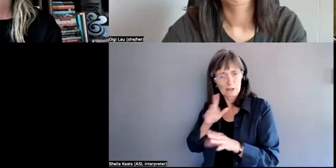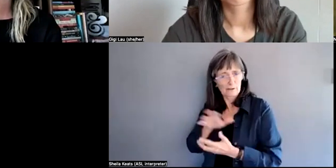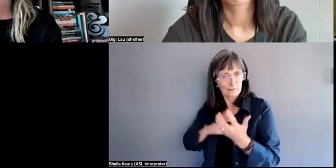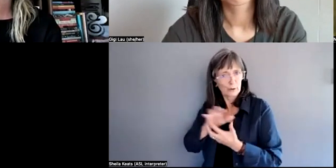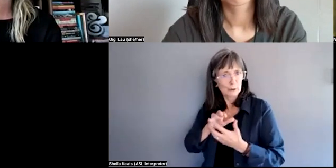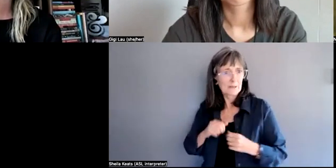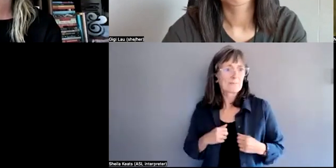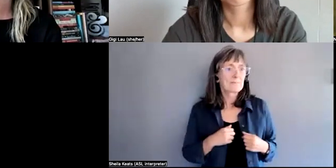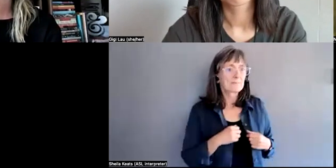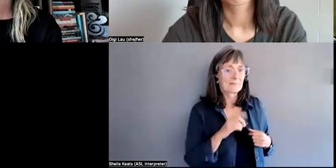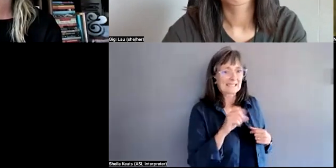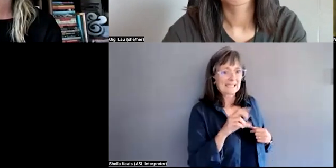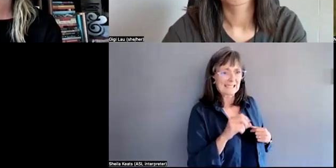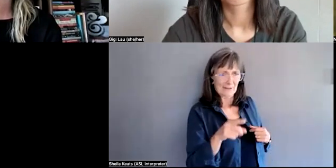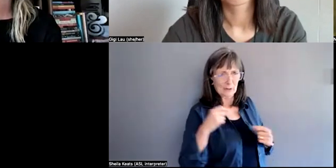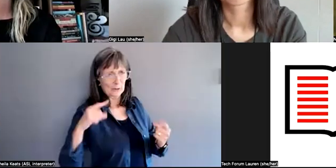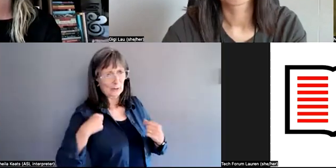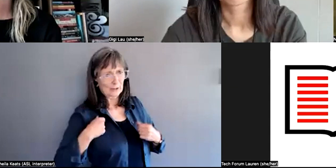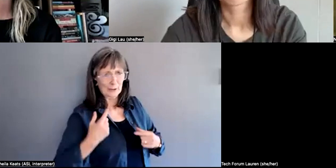very seamless. We're in sync as ever, buddy.